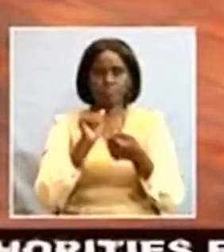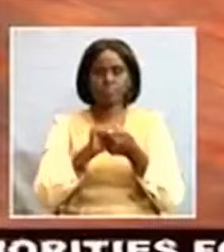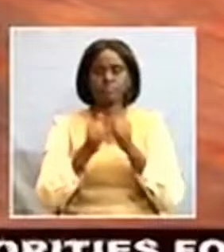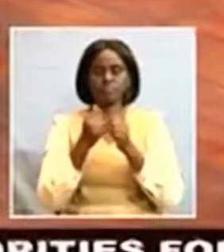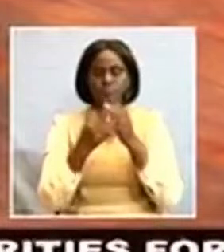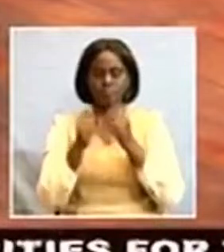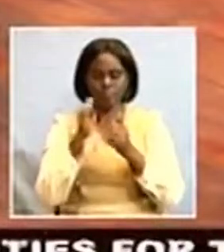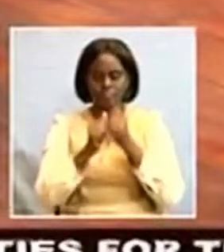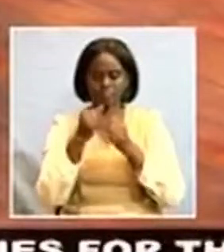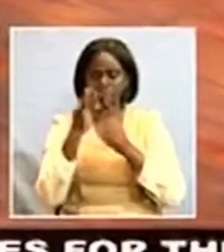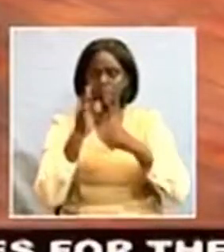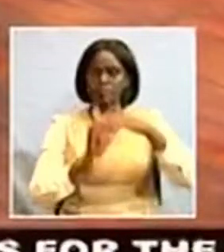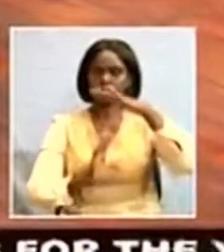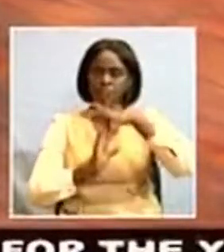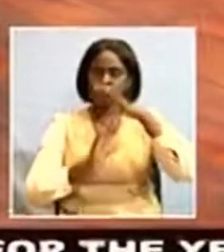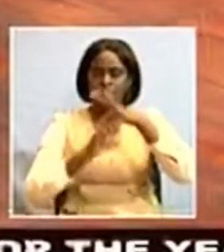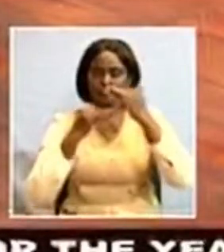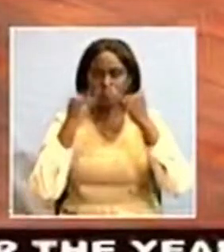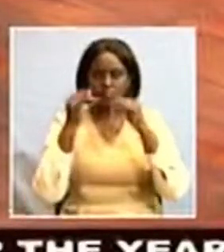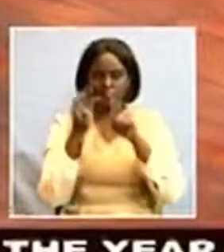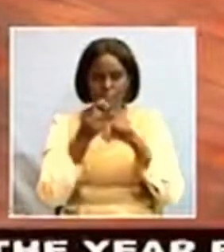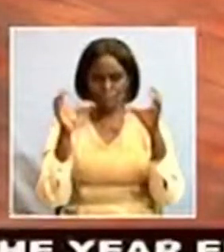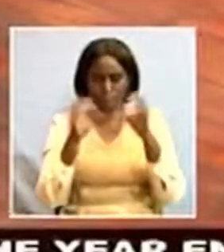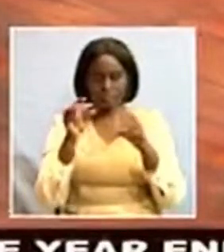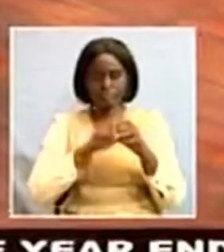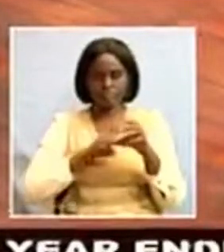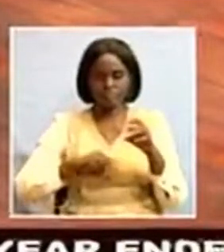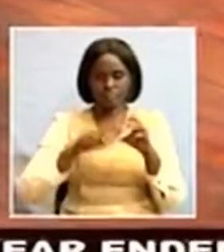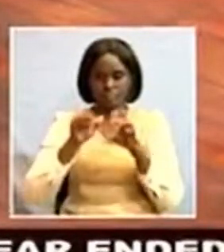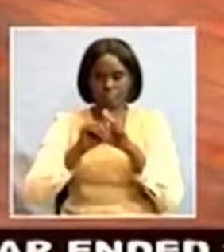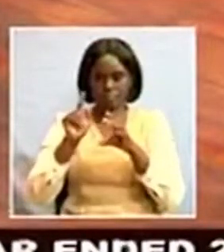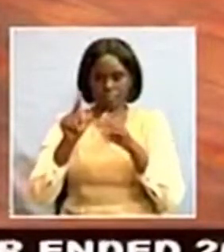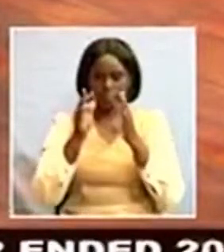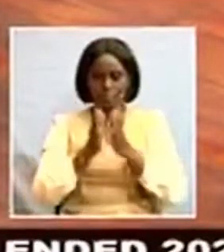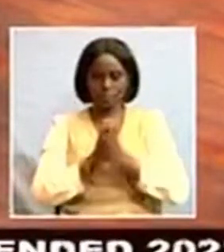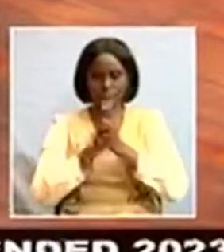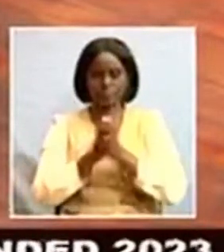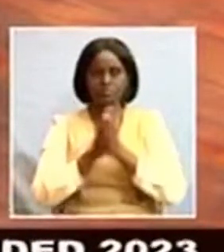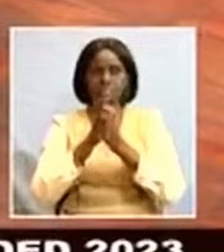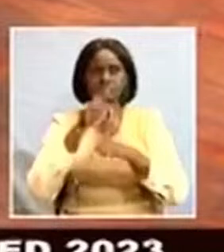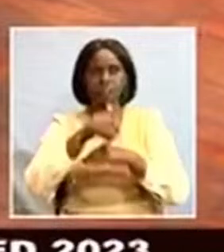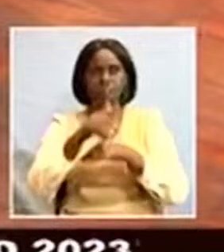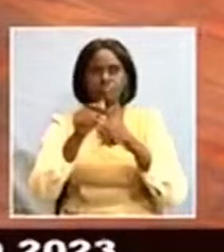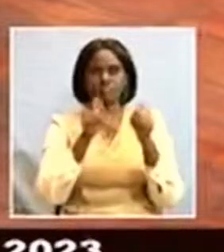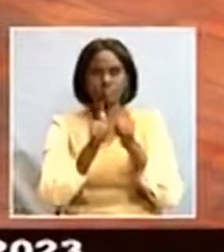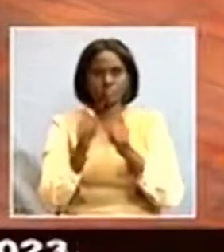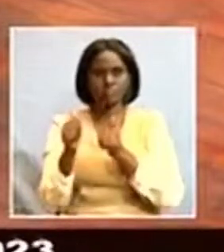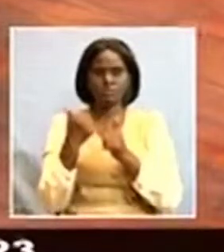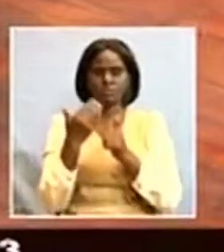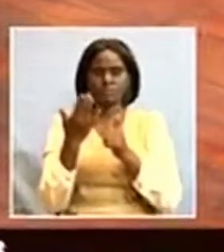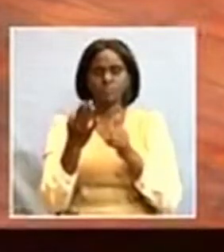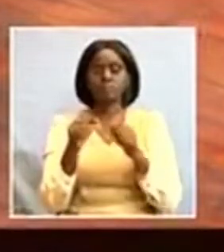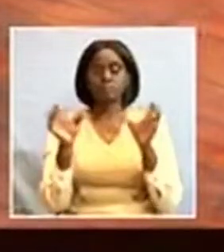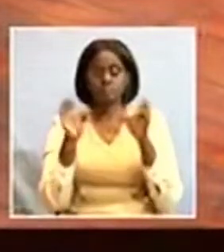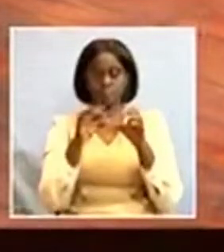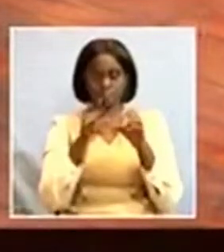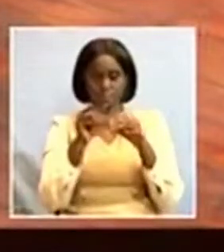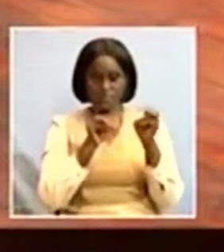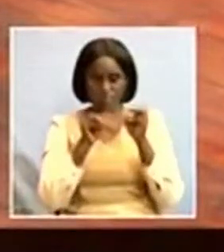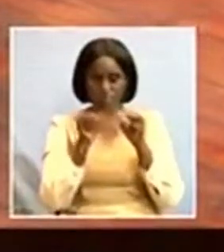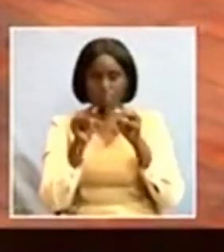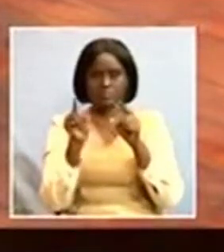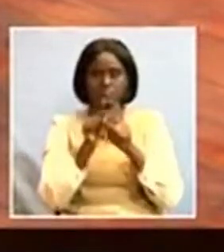this was due to limited information by community members on dog registration. Action taken, council